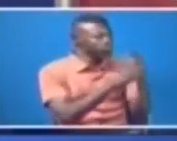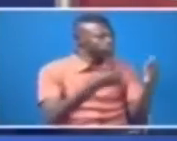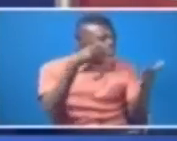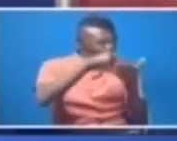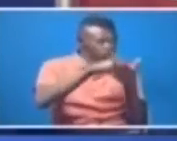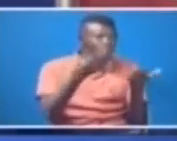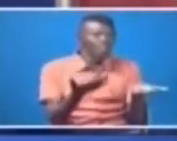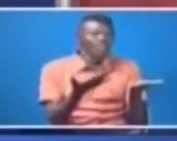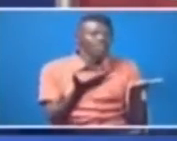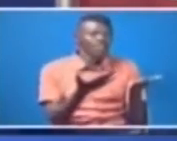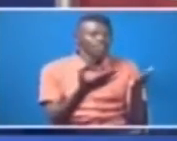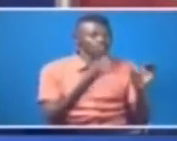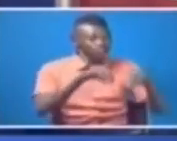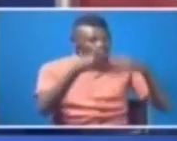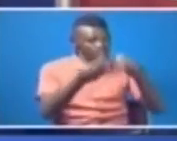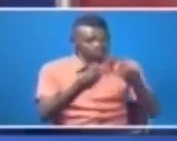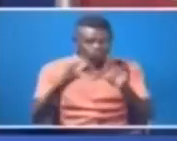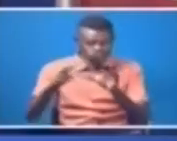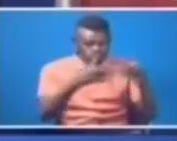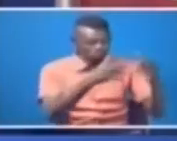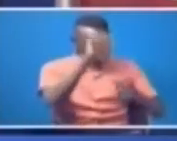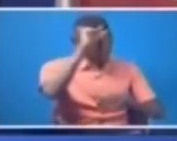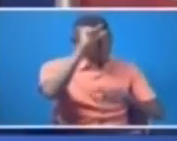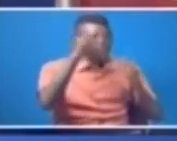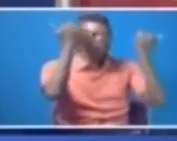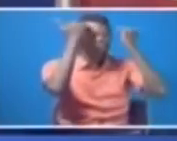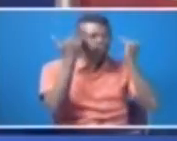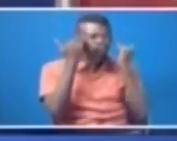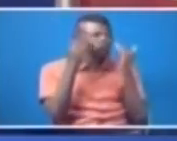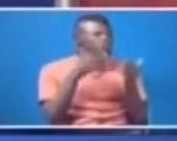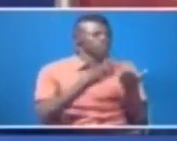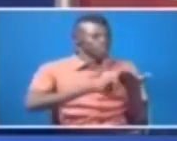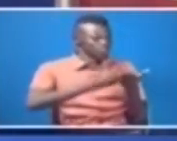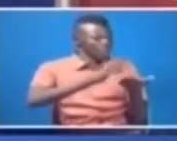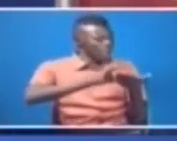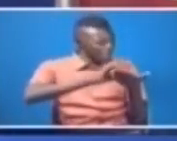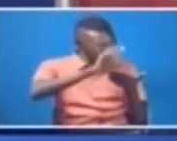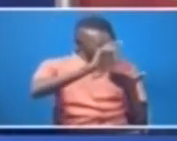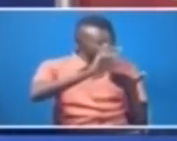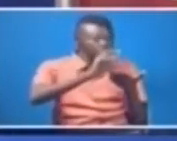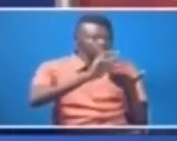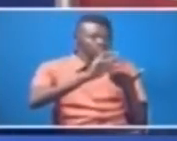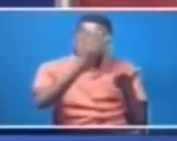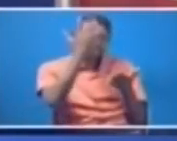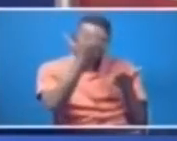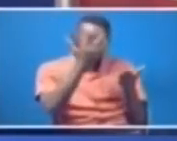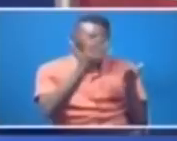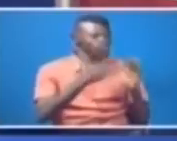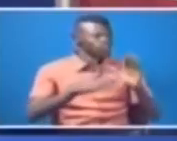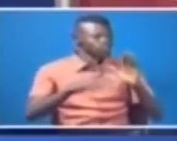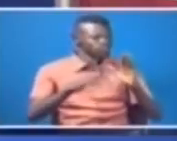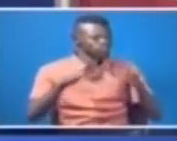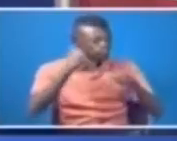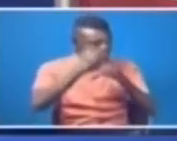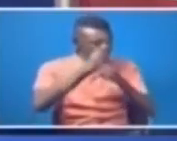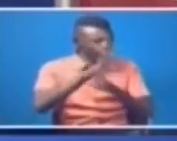giving arms of government like the judiciary additional resources to expand their legal